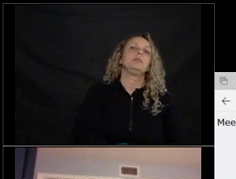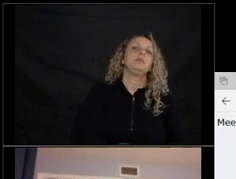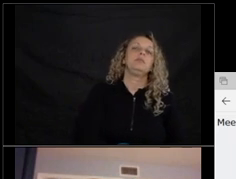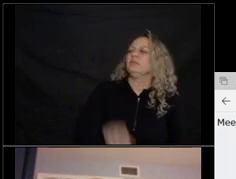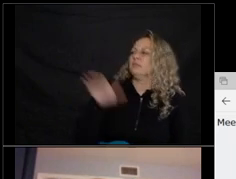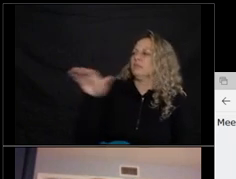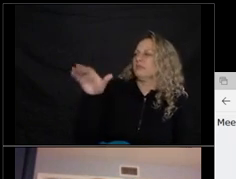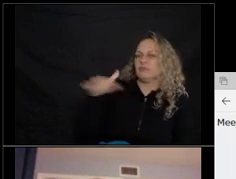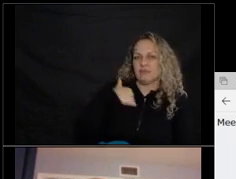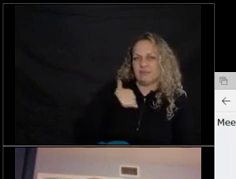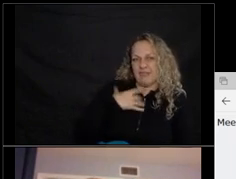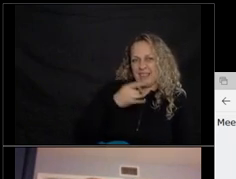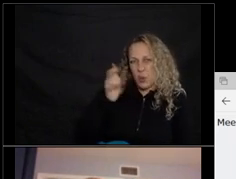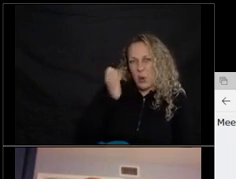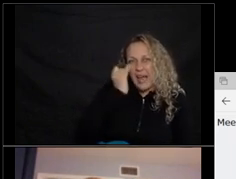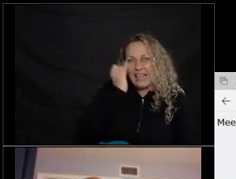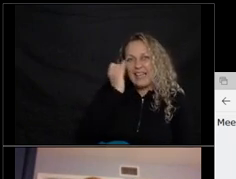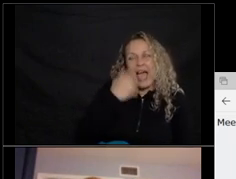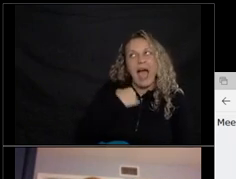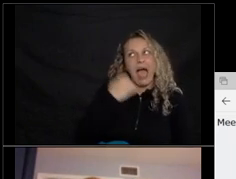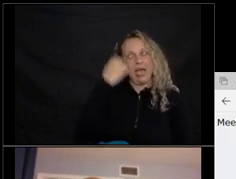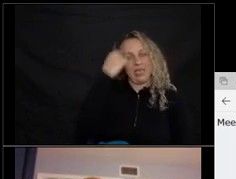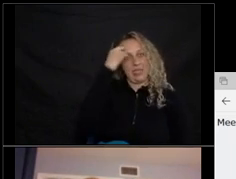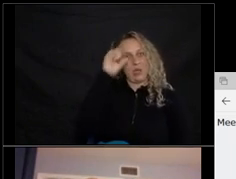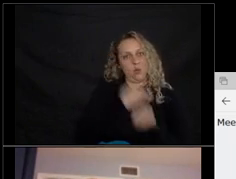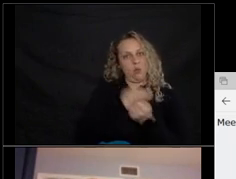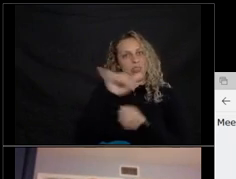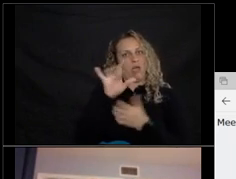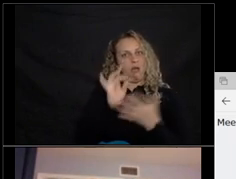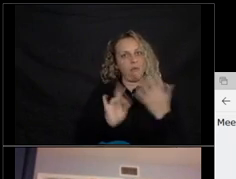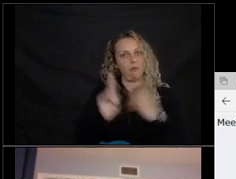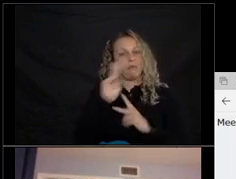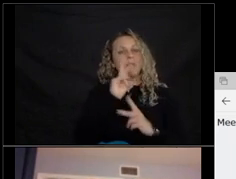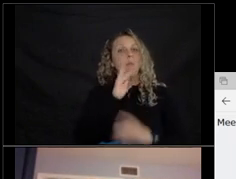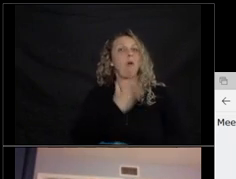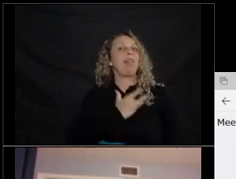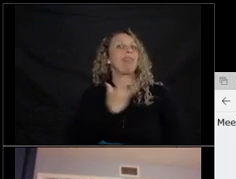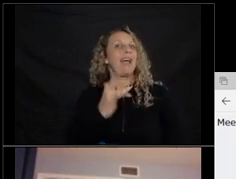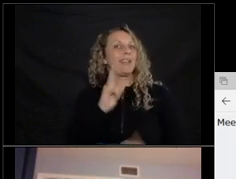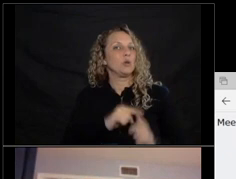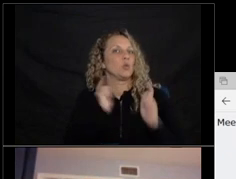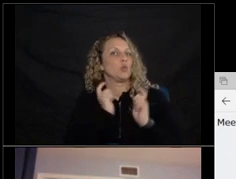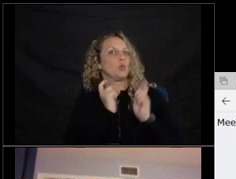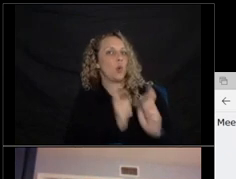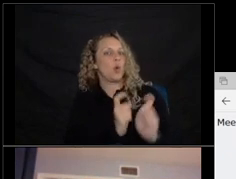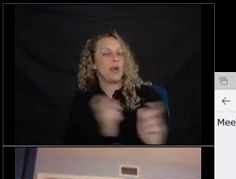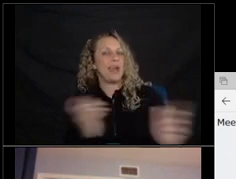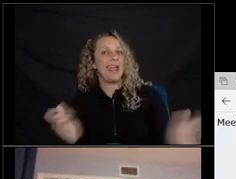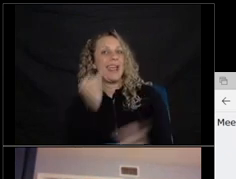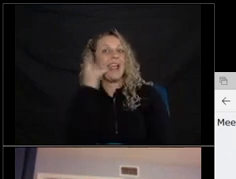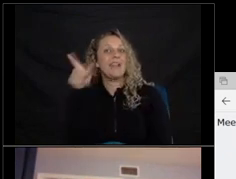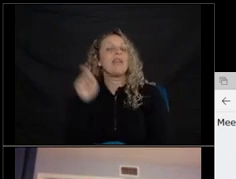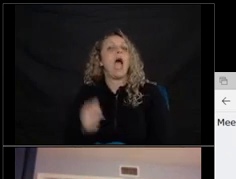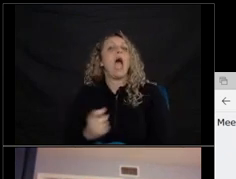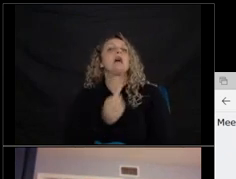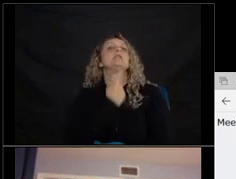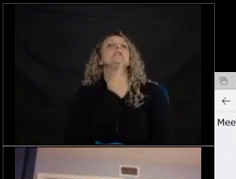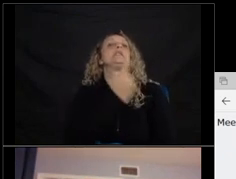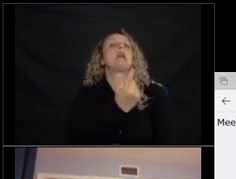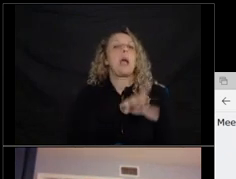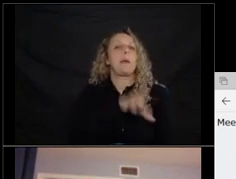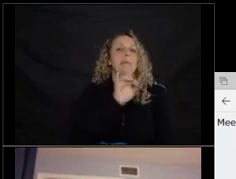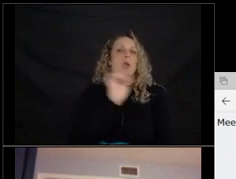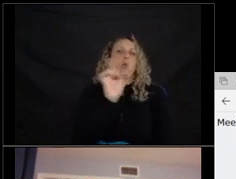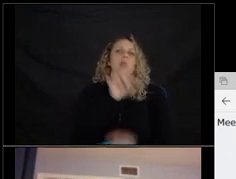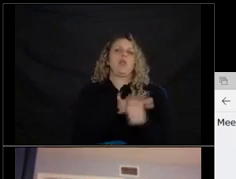Mayor, I like your idea, and I think with that option, people are more likely to donate if they had a say.